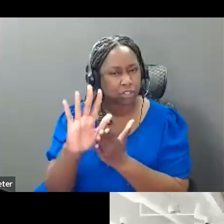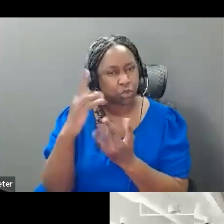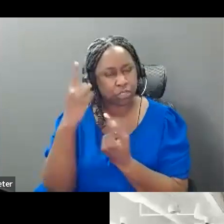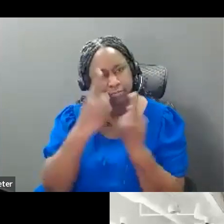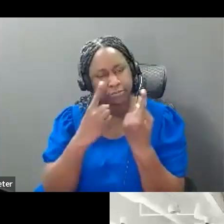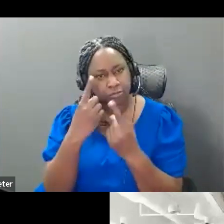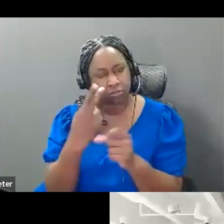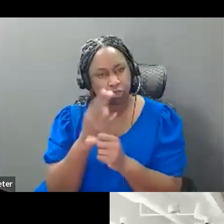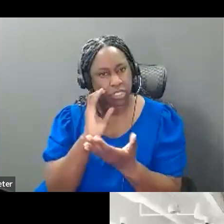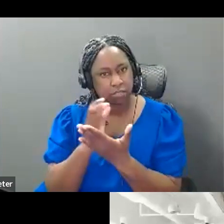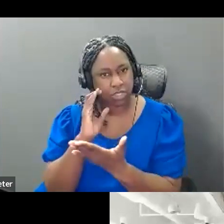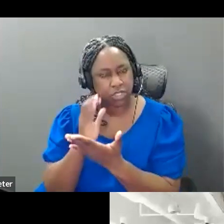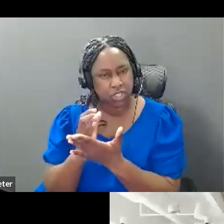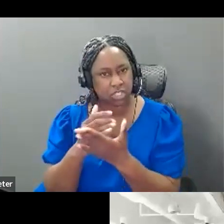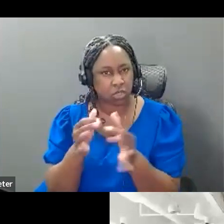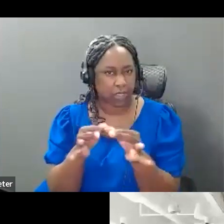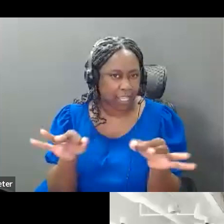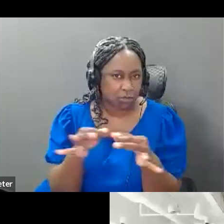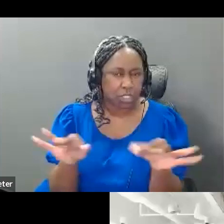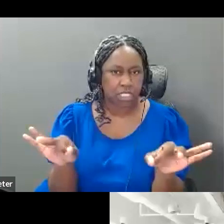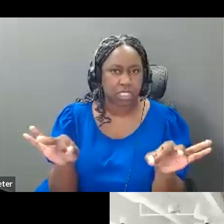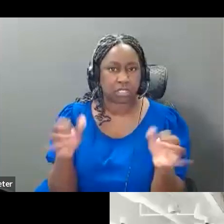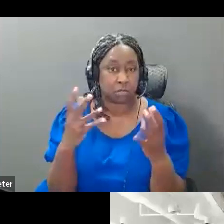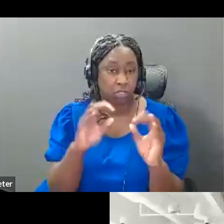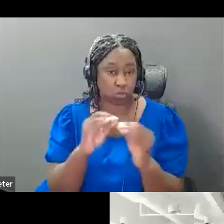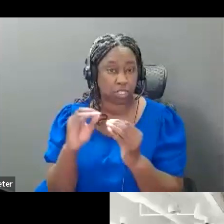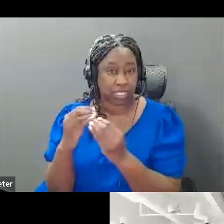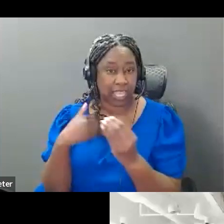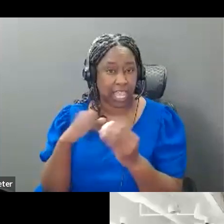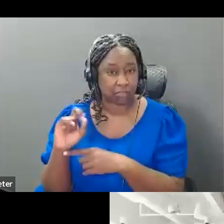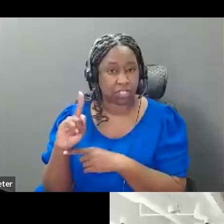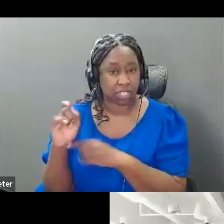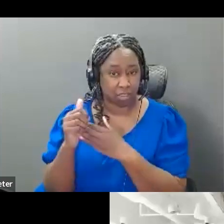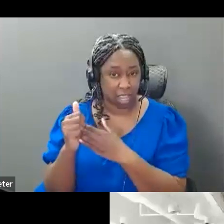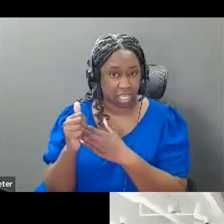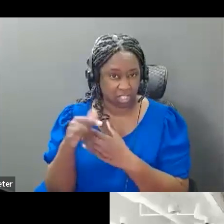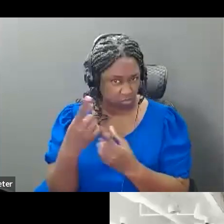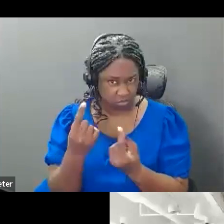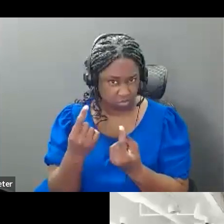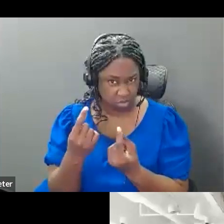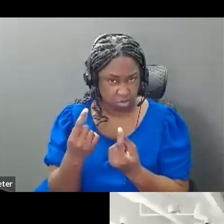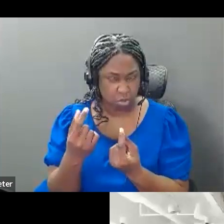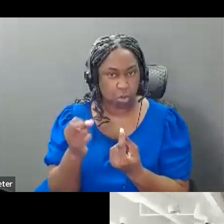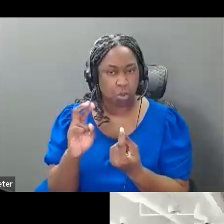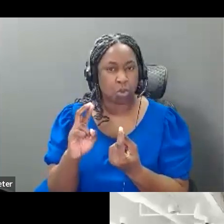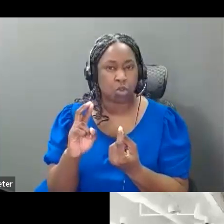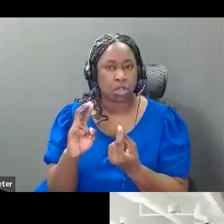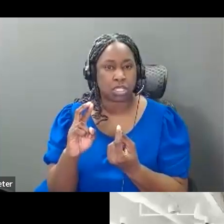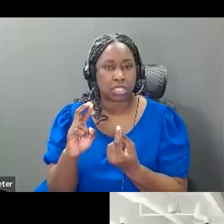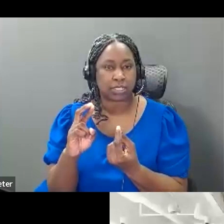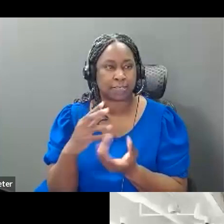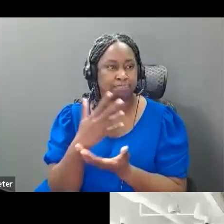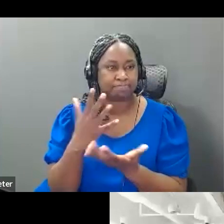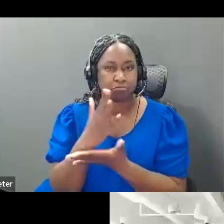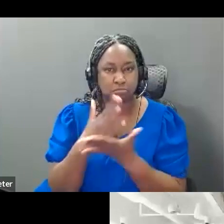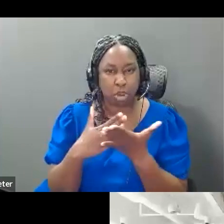the use of imagery or language? Many organizations have style guides. Is this a piece of what y'all do at ANEKC, or is this just